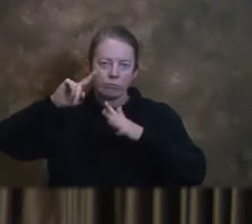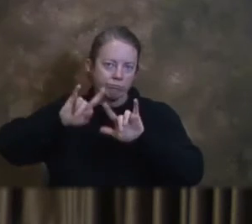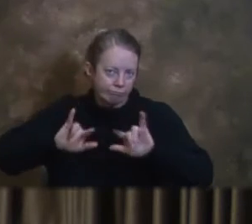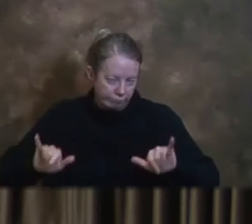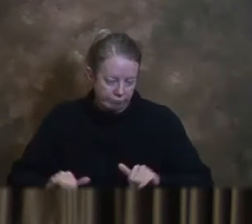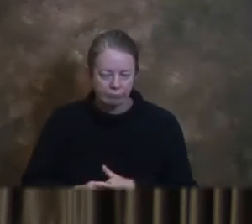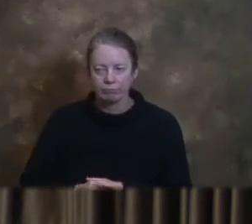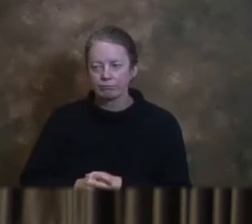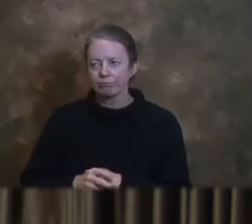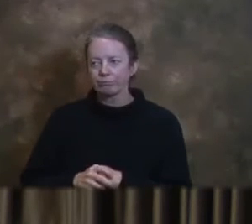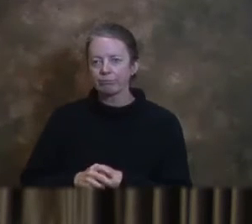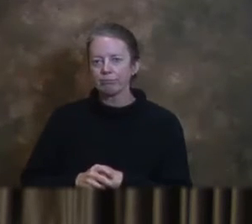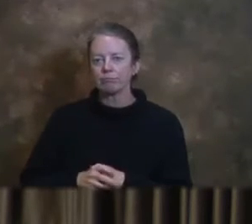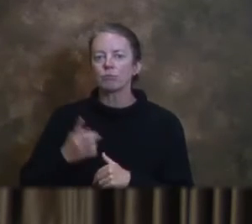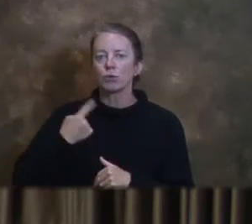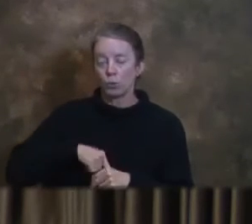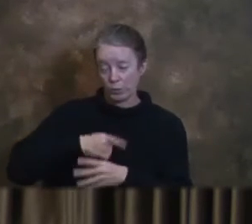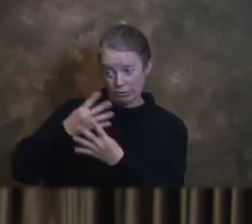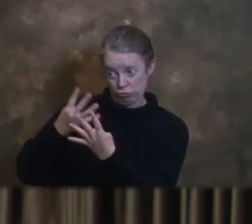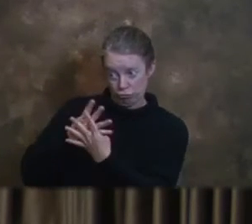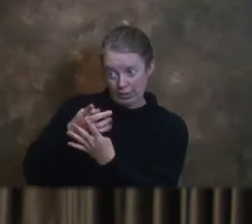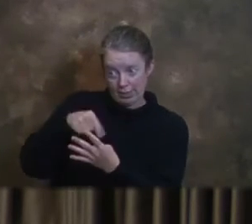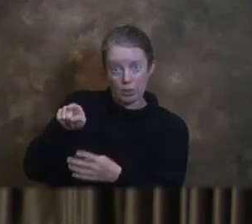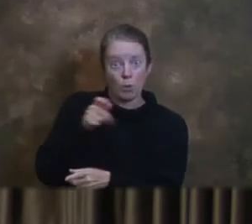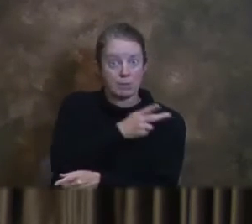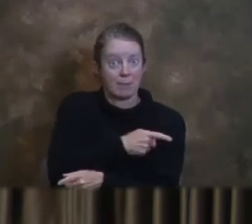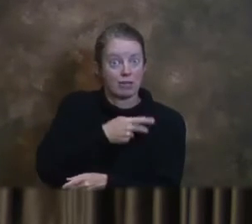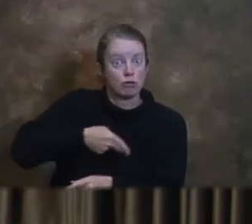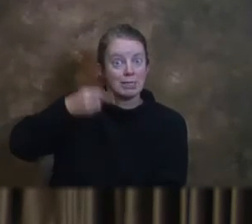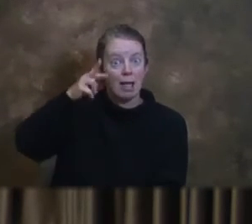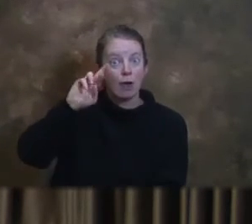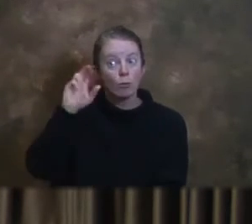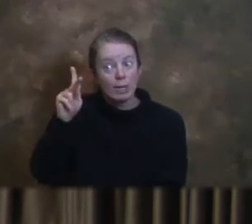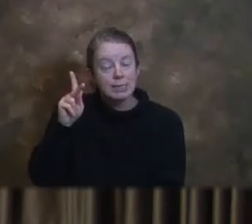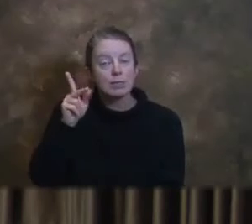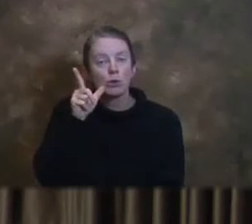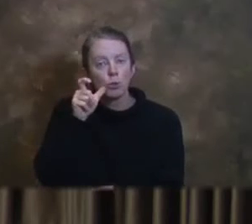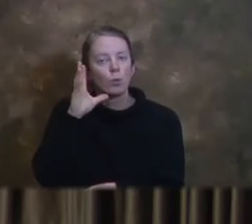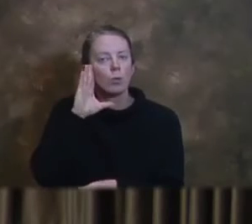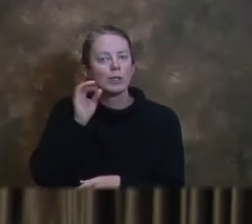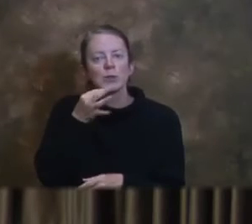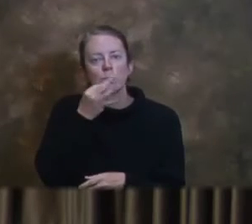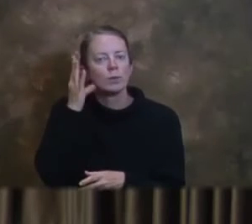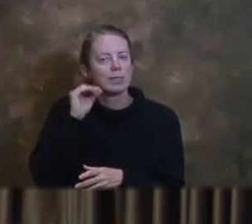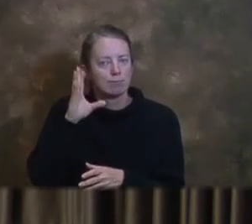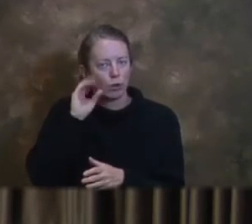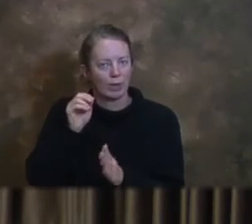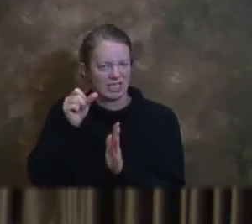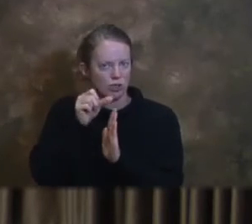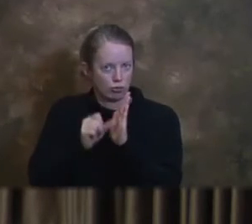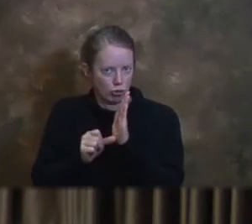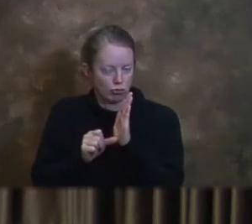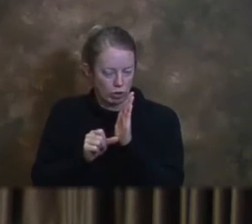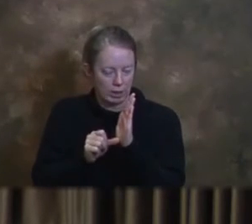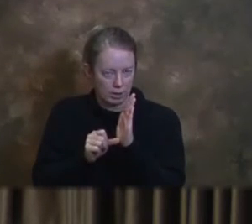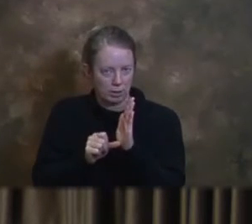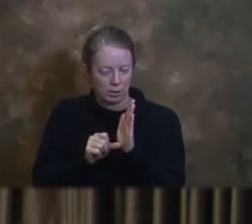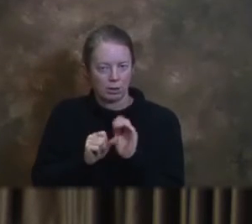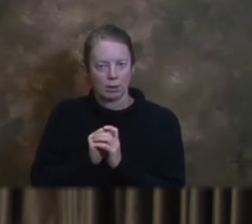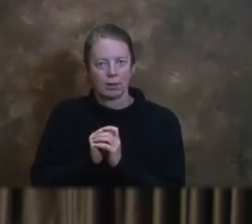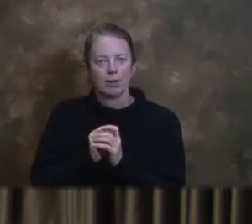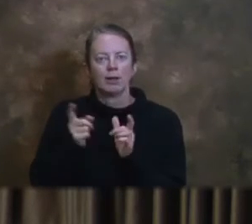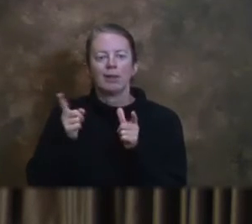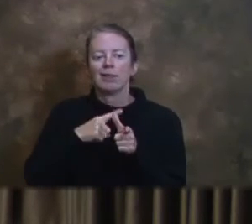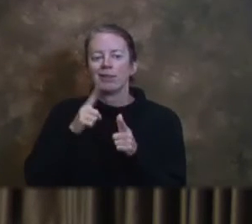And we do screen high-risk patients who are undergoing elective surgeries. They would not have their